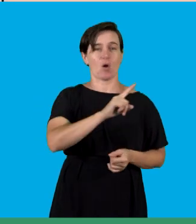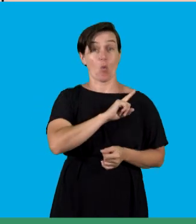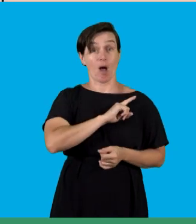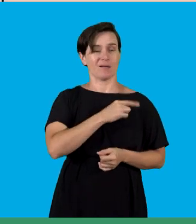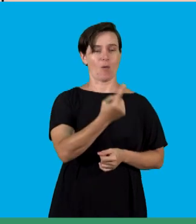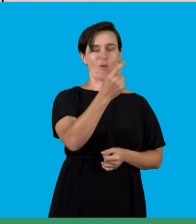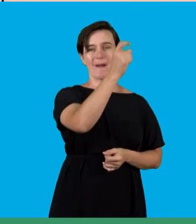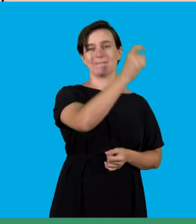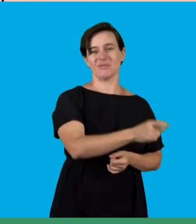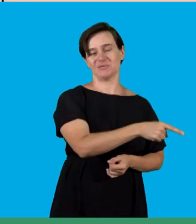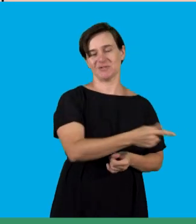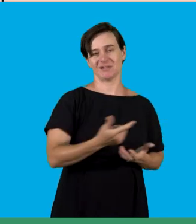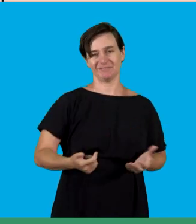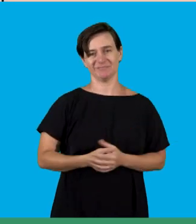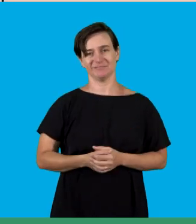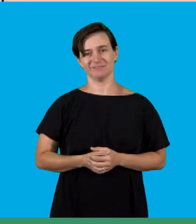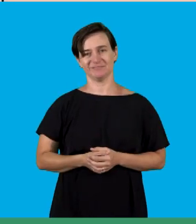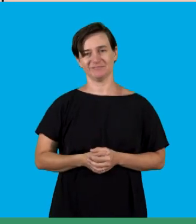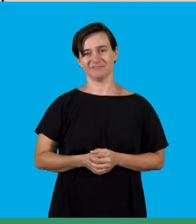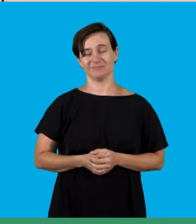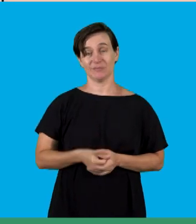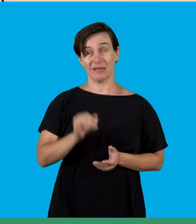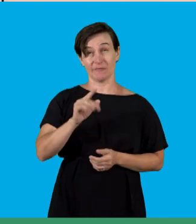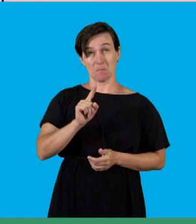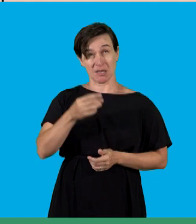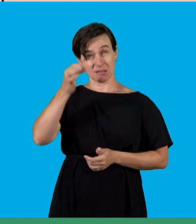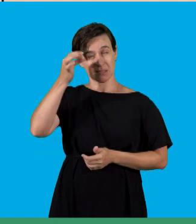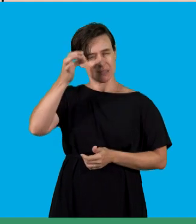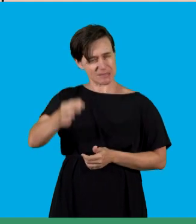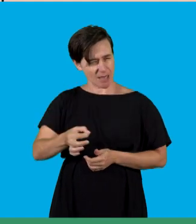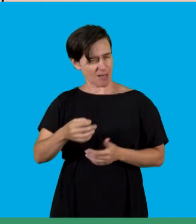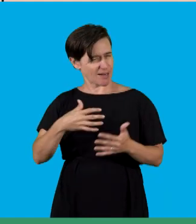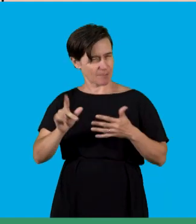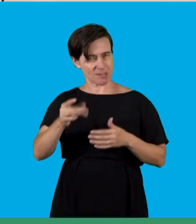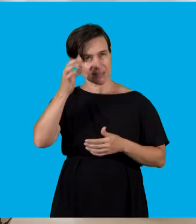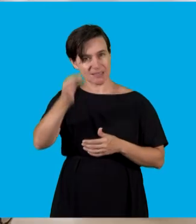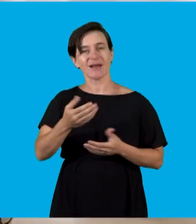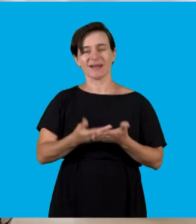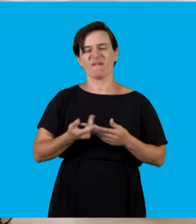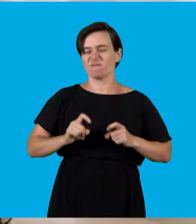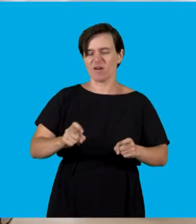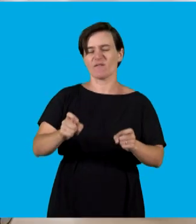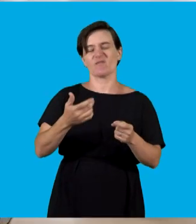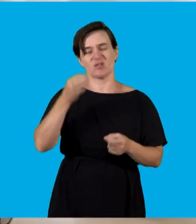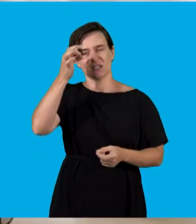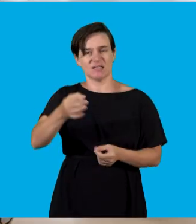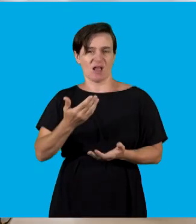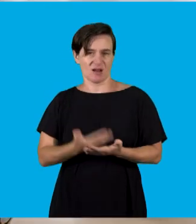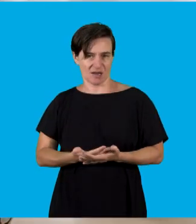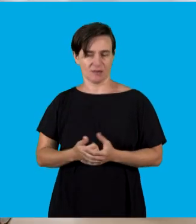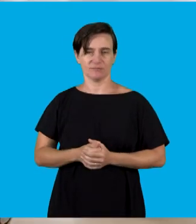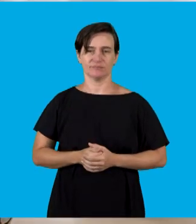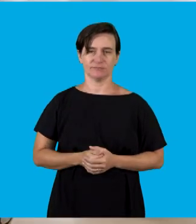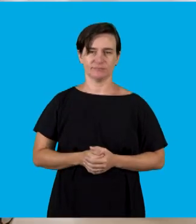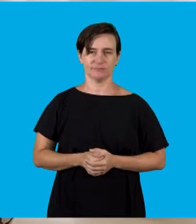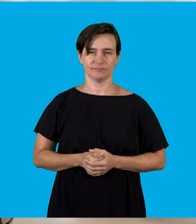being taken by one person. So decisions in a sole trader, they can be taken very quickly because it's only one